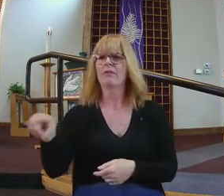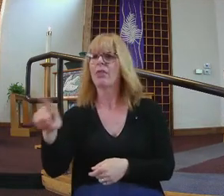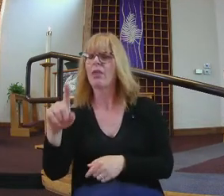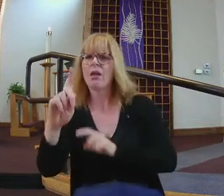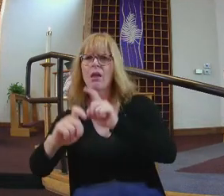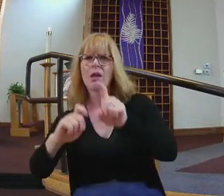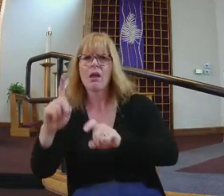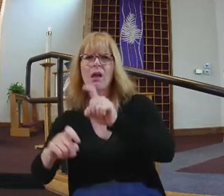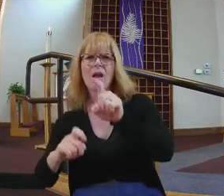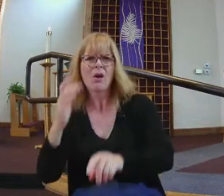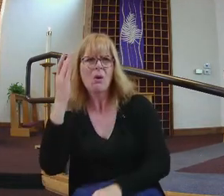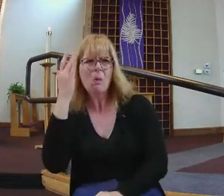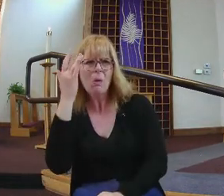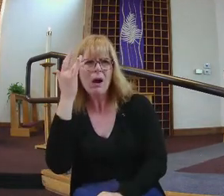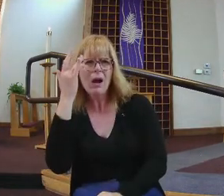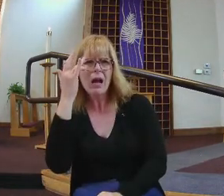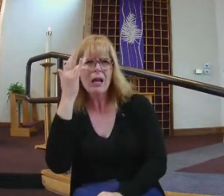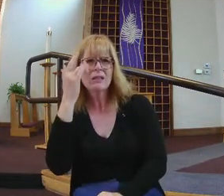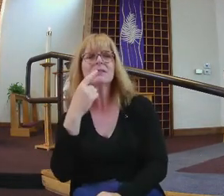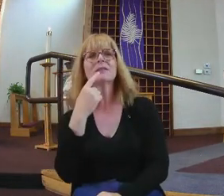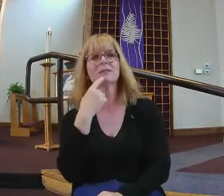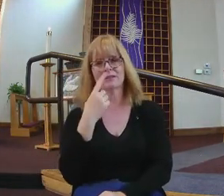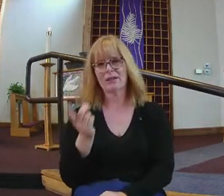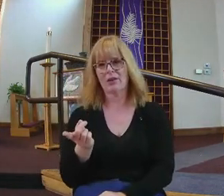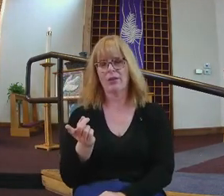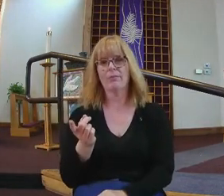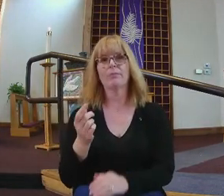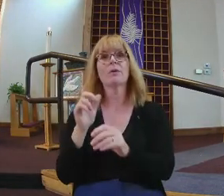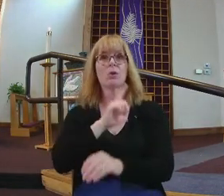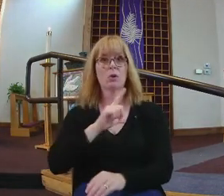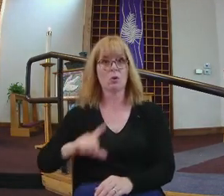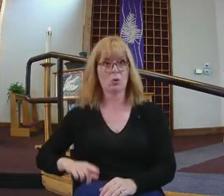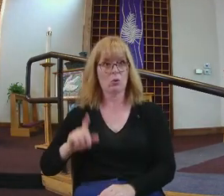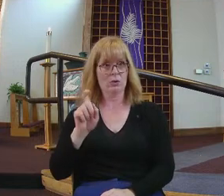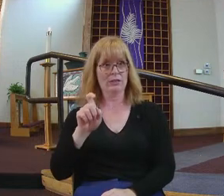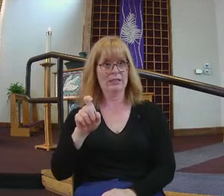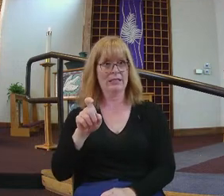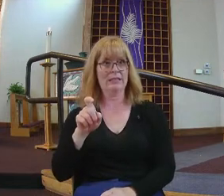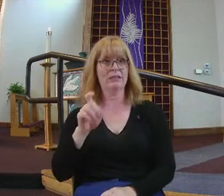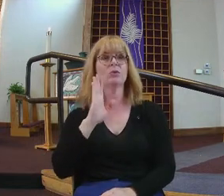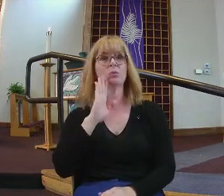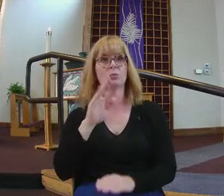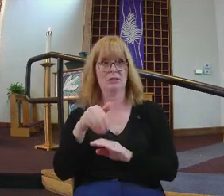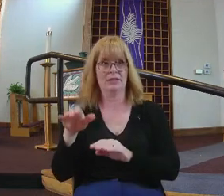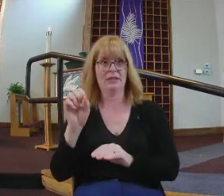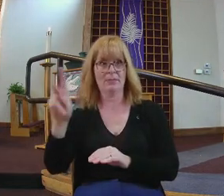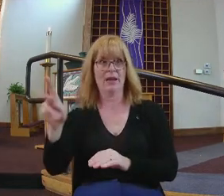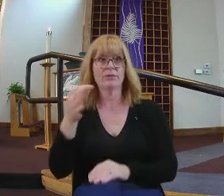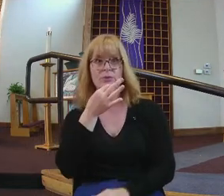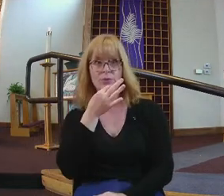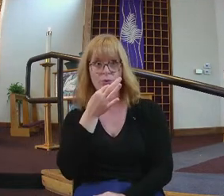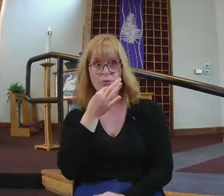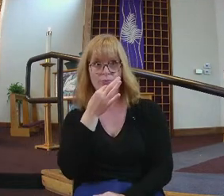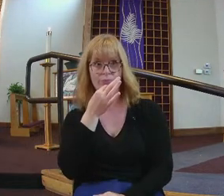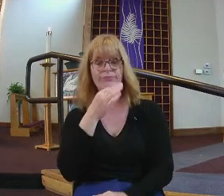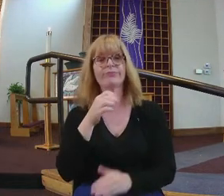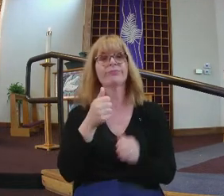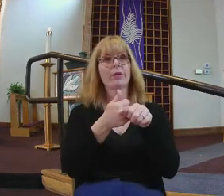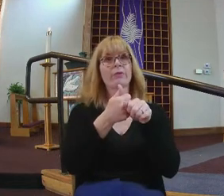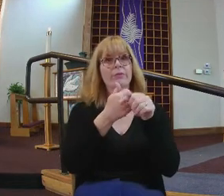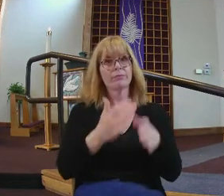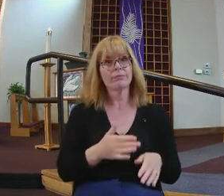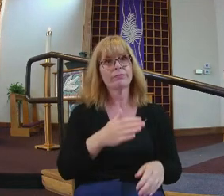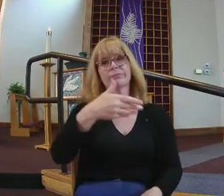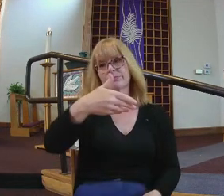'Why are you doing this?' just say this, 'The Lord needs it, and will send it back here immediately.' They went away and found the